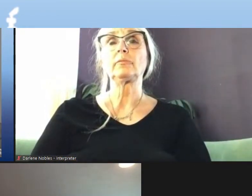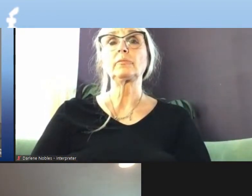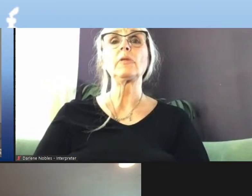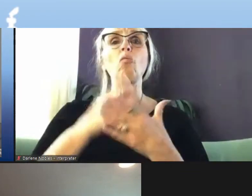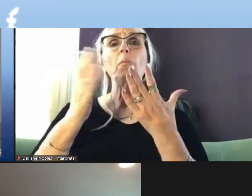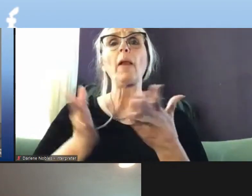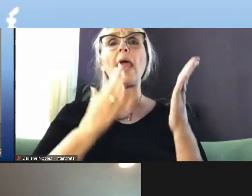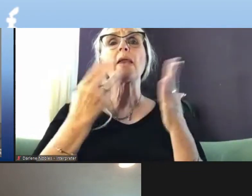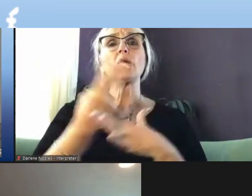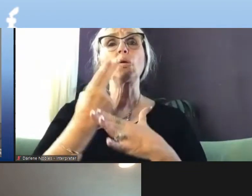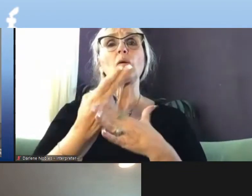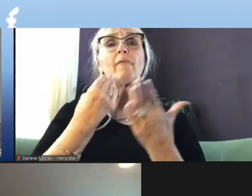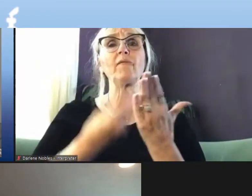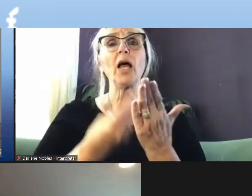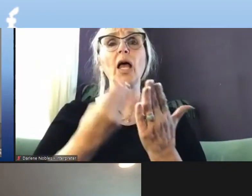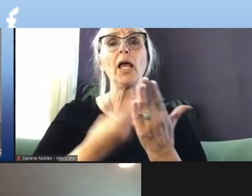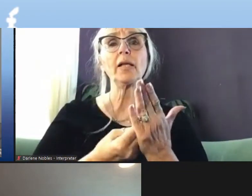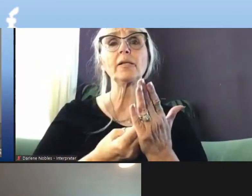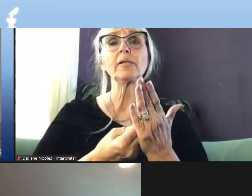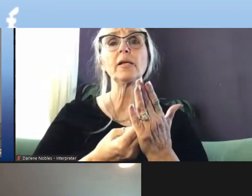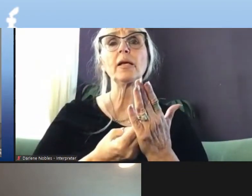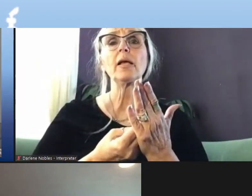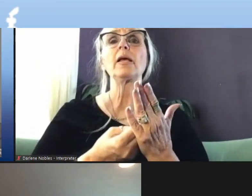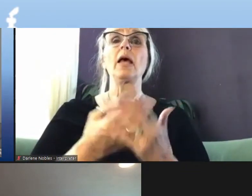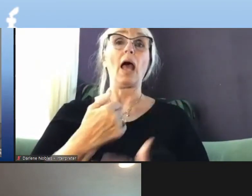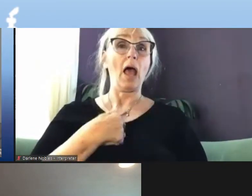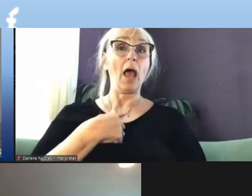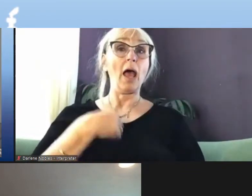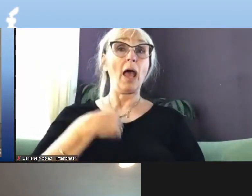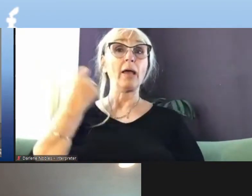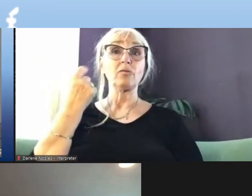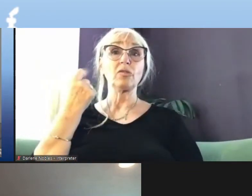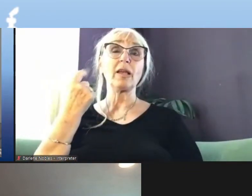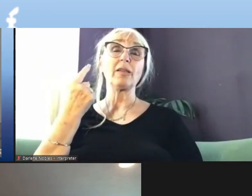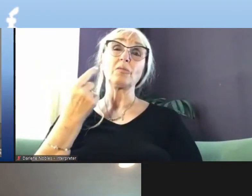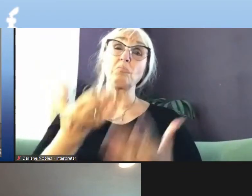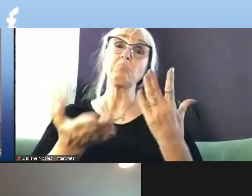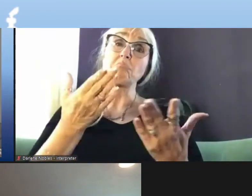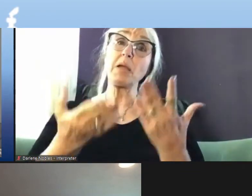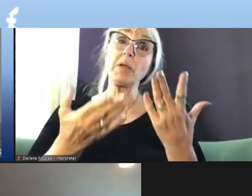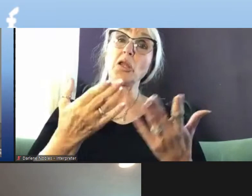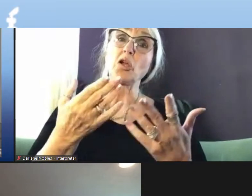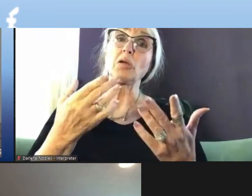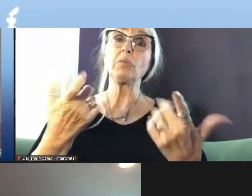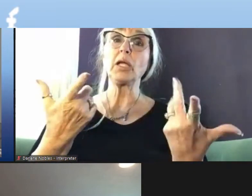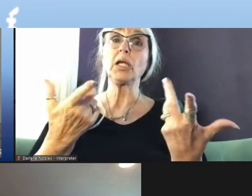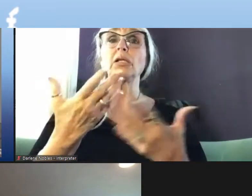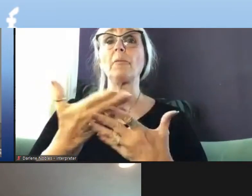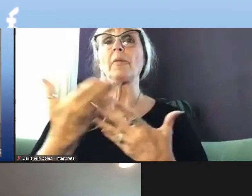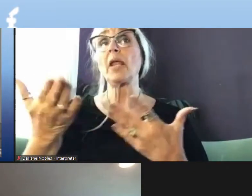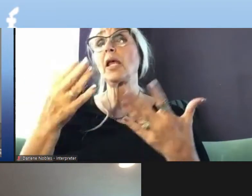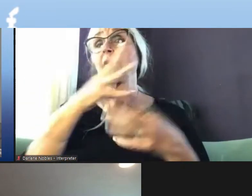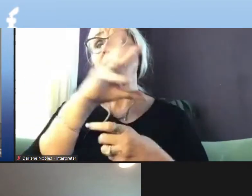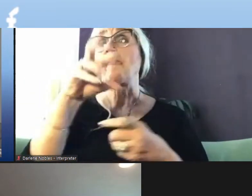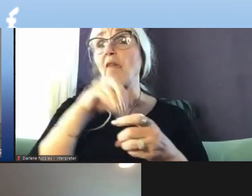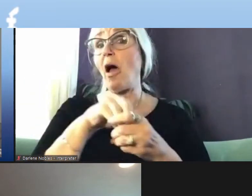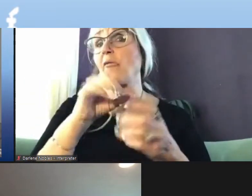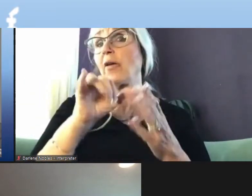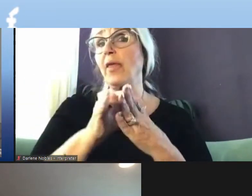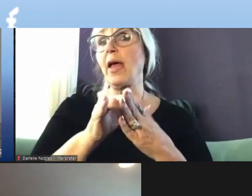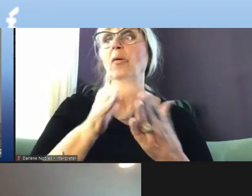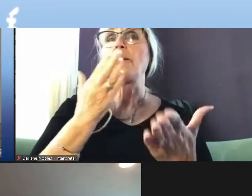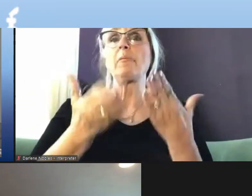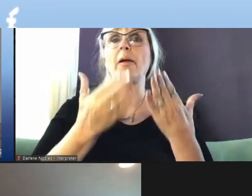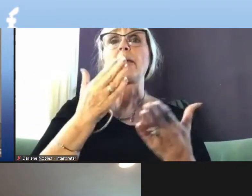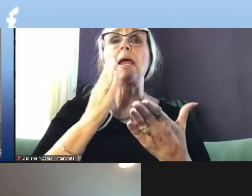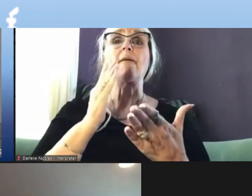for. And then it's my understanding that there can be modifications within that funding plan going forward. But Mike, I'd turn that over to you